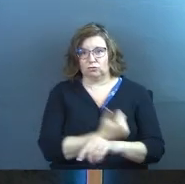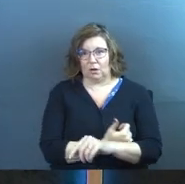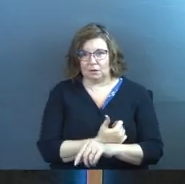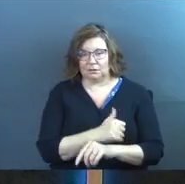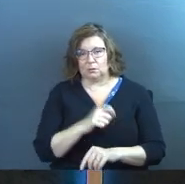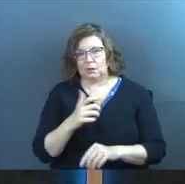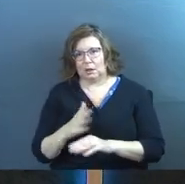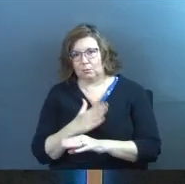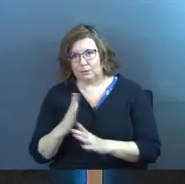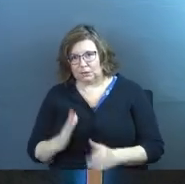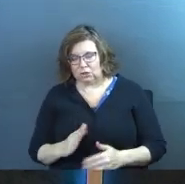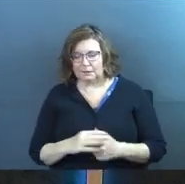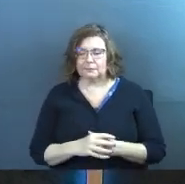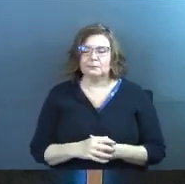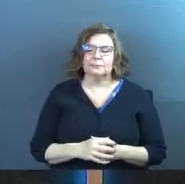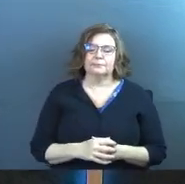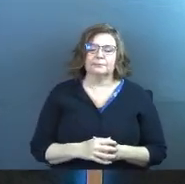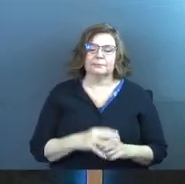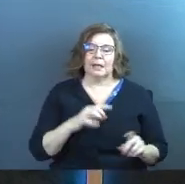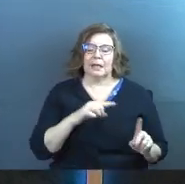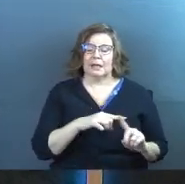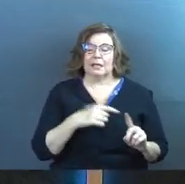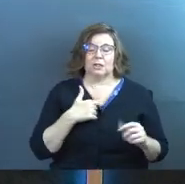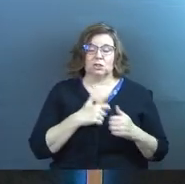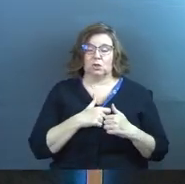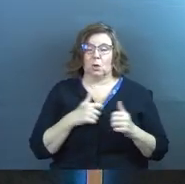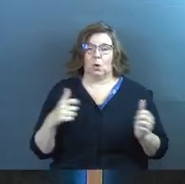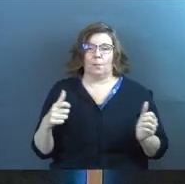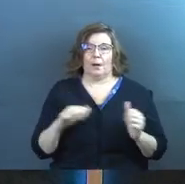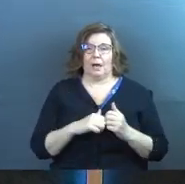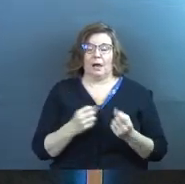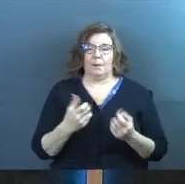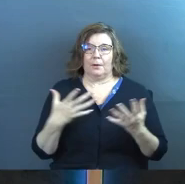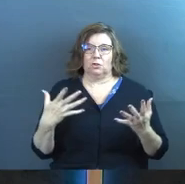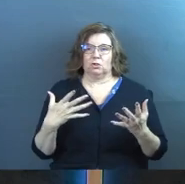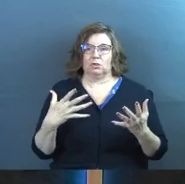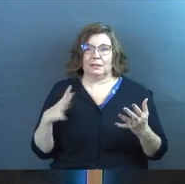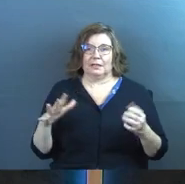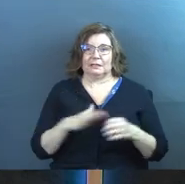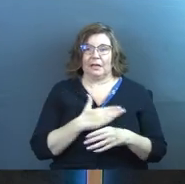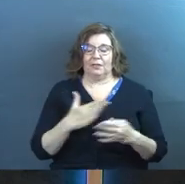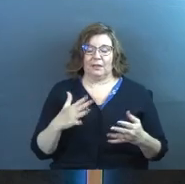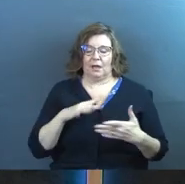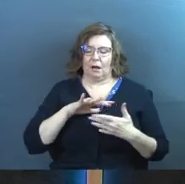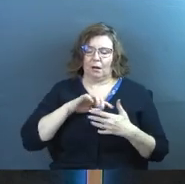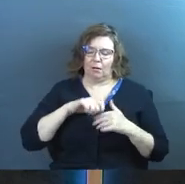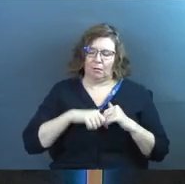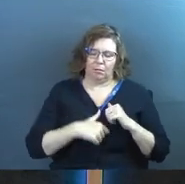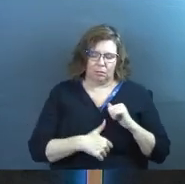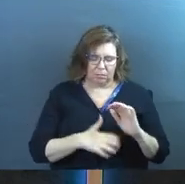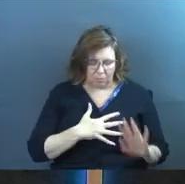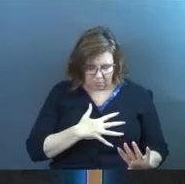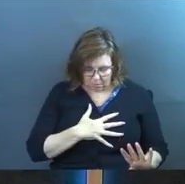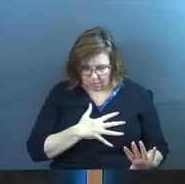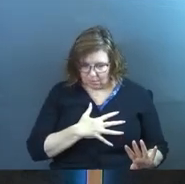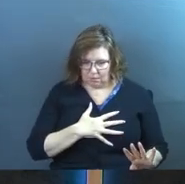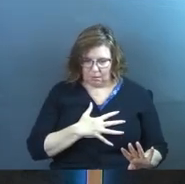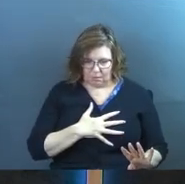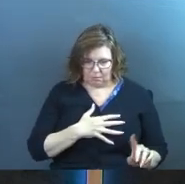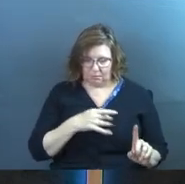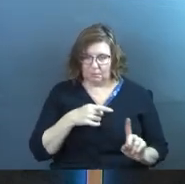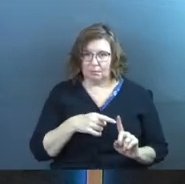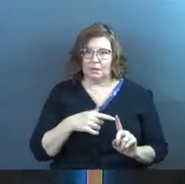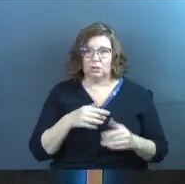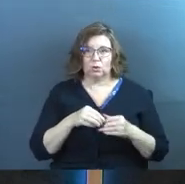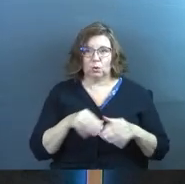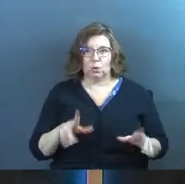was another musician. And he just opened up about how much the entire thing had crushed him.